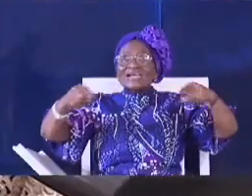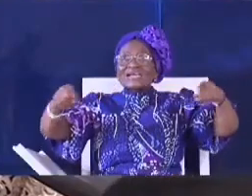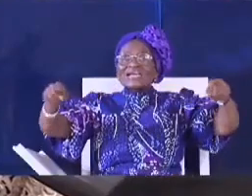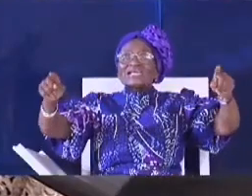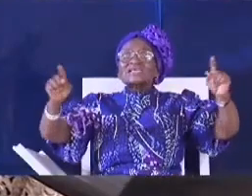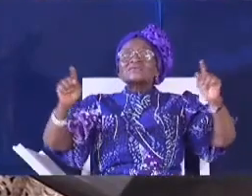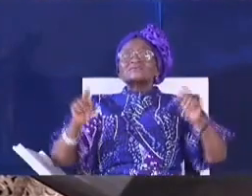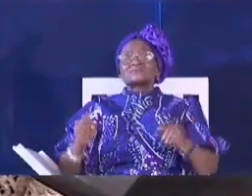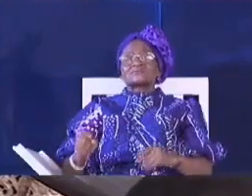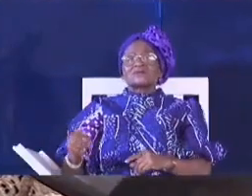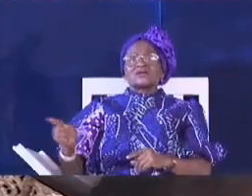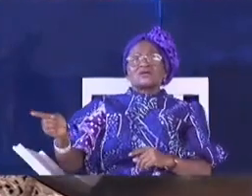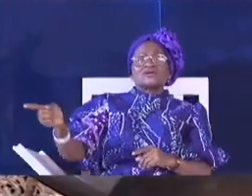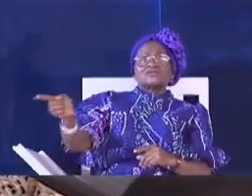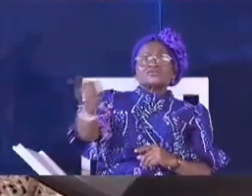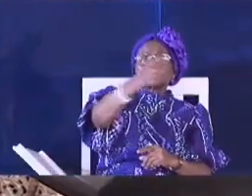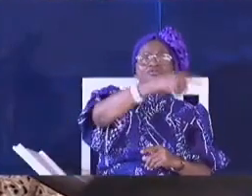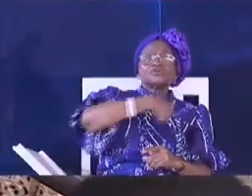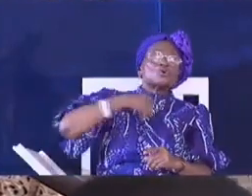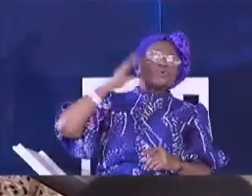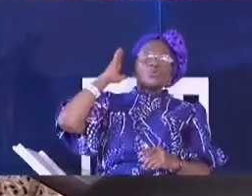You are going to decree.